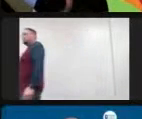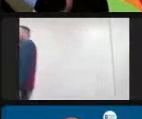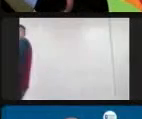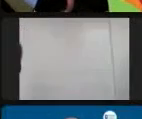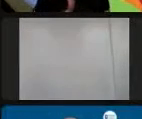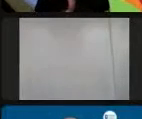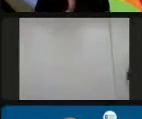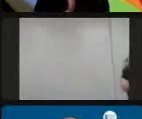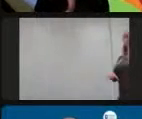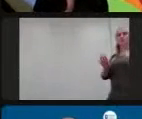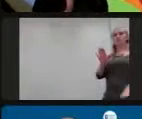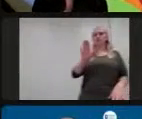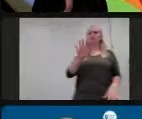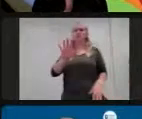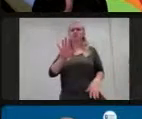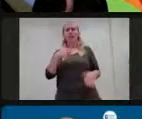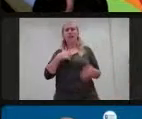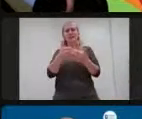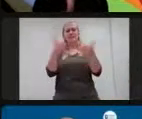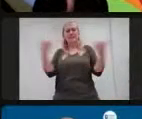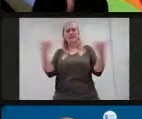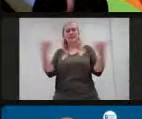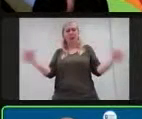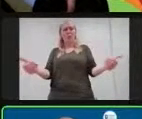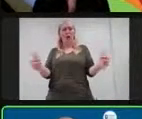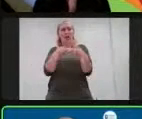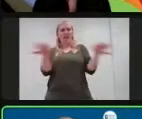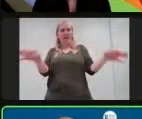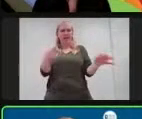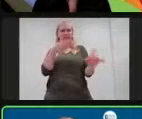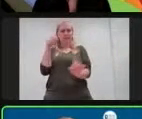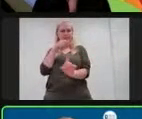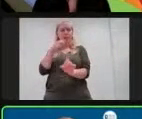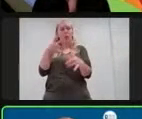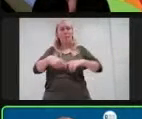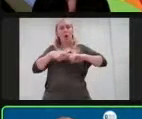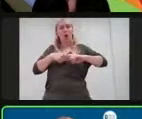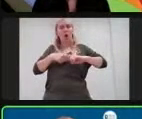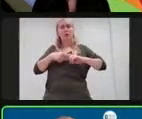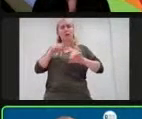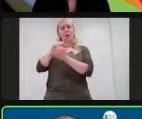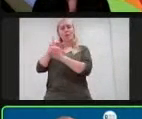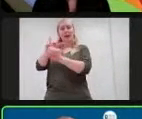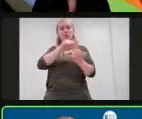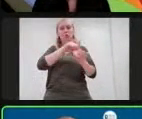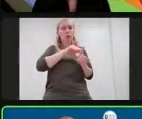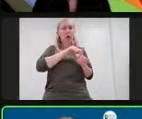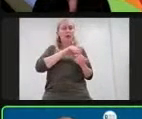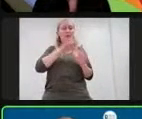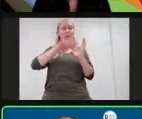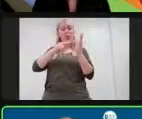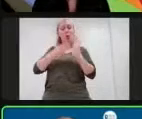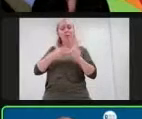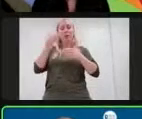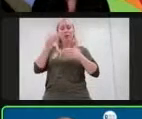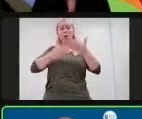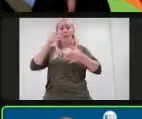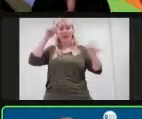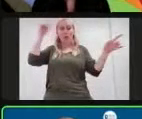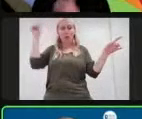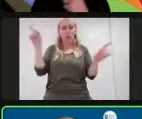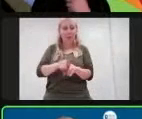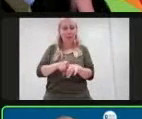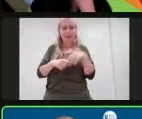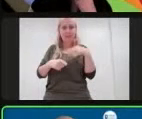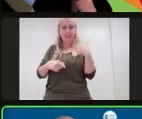Okay. And I just want to pause here and remind the board the purpose of an operating agreement. And that